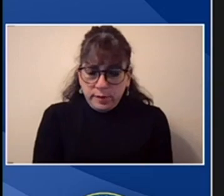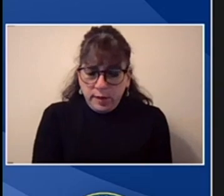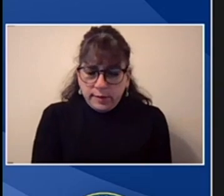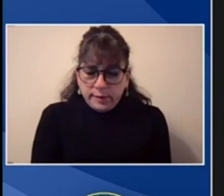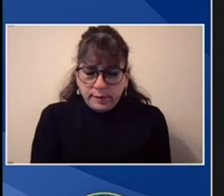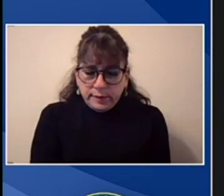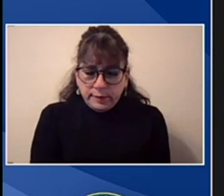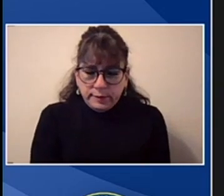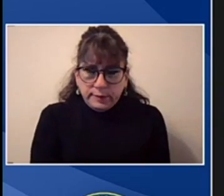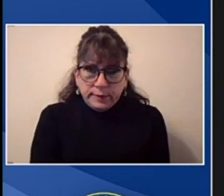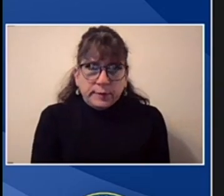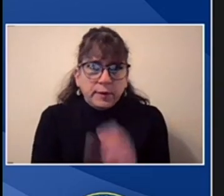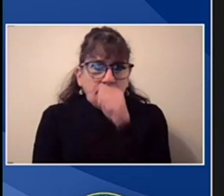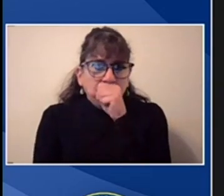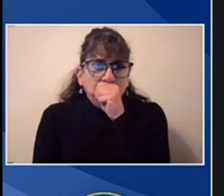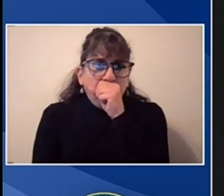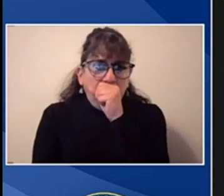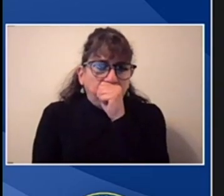Okay, thank you.